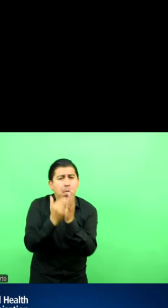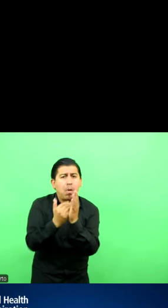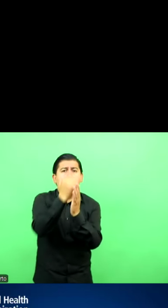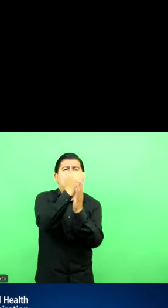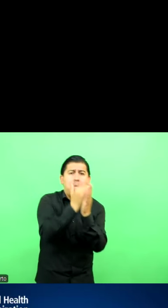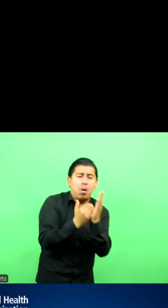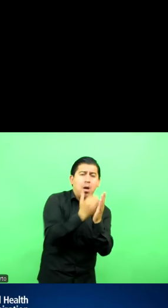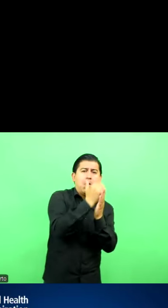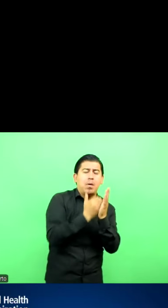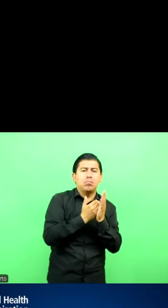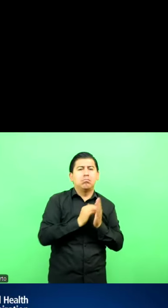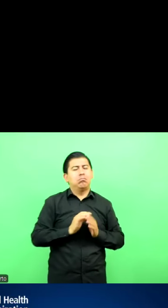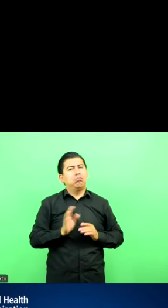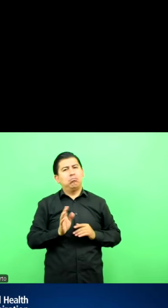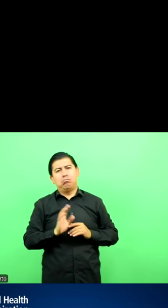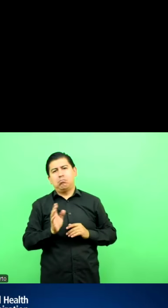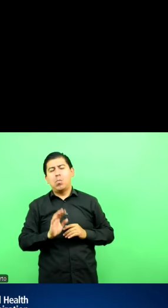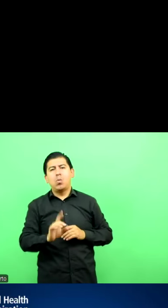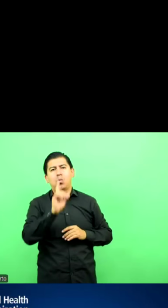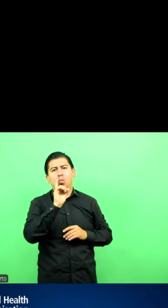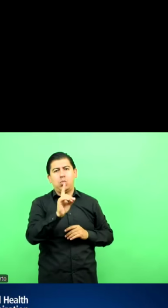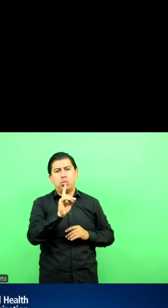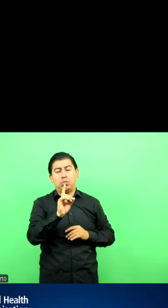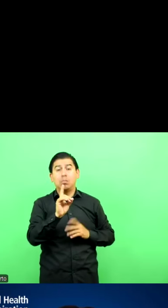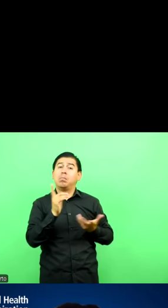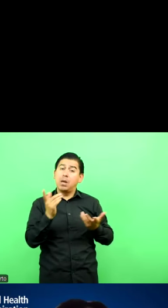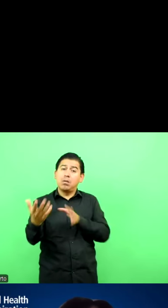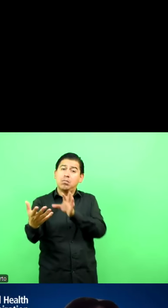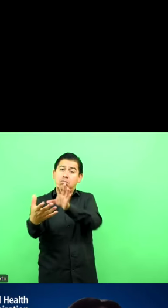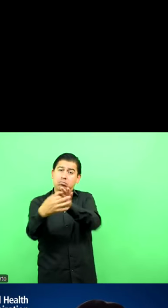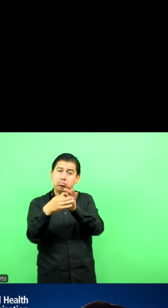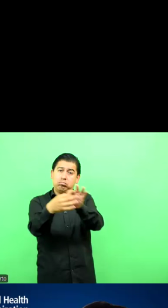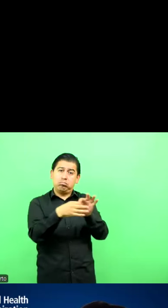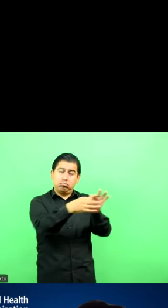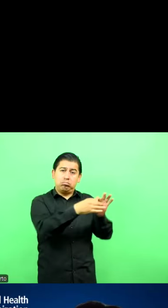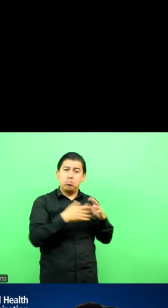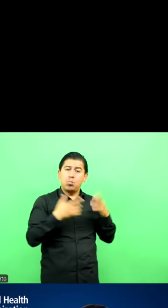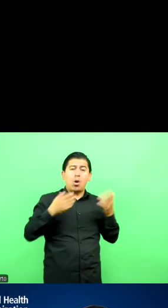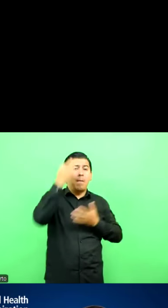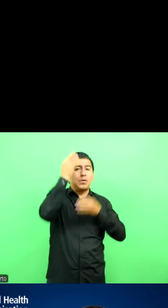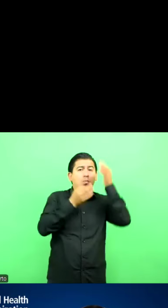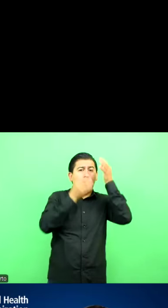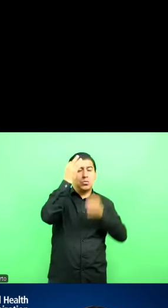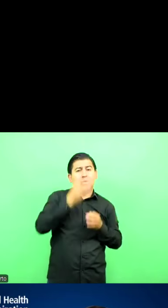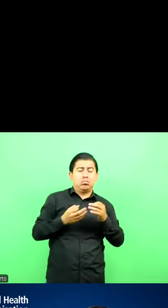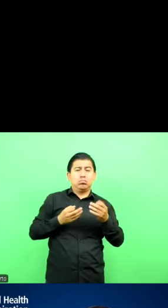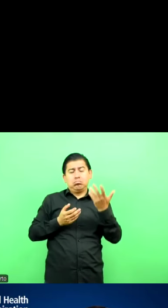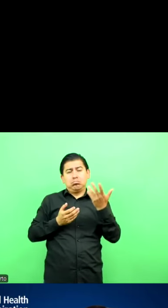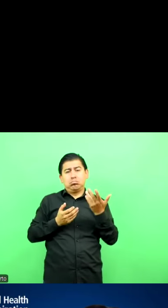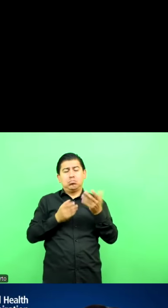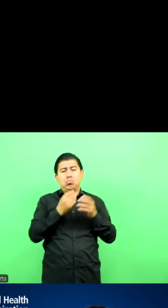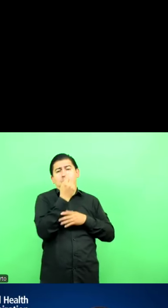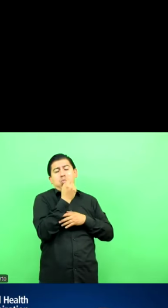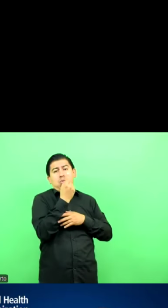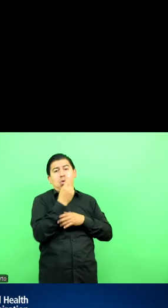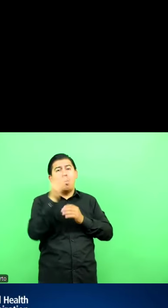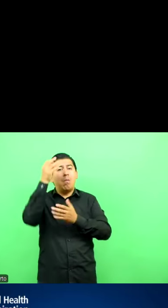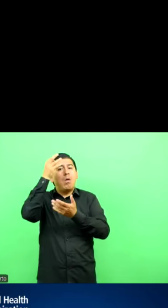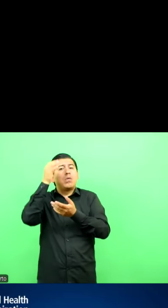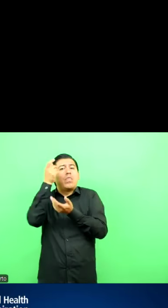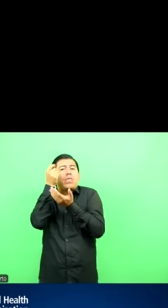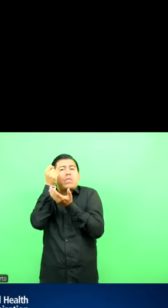whole system being very functional. So I would like to highlight only a few things here. One, when